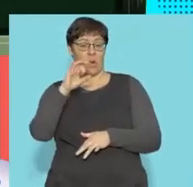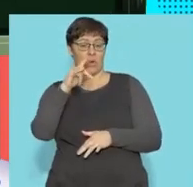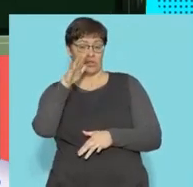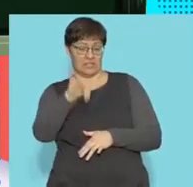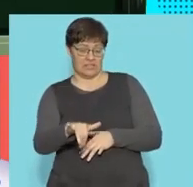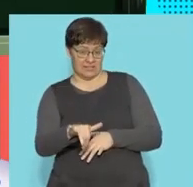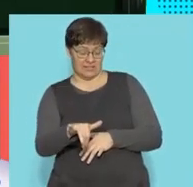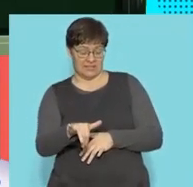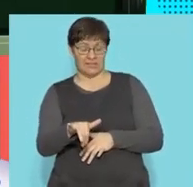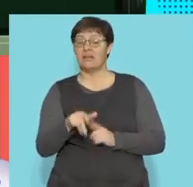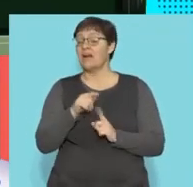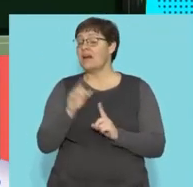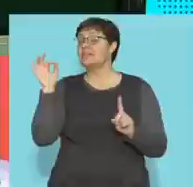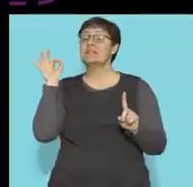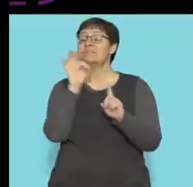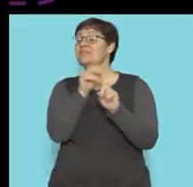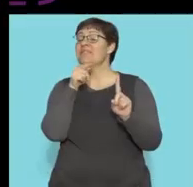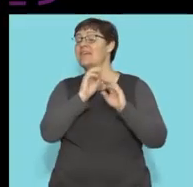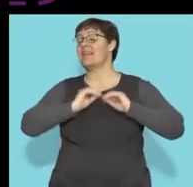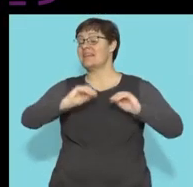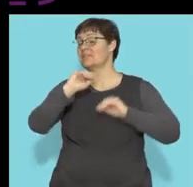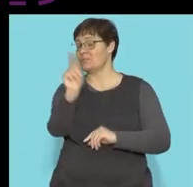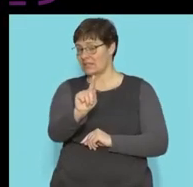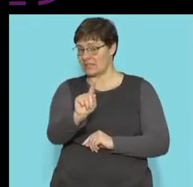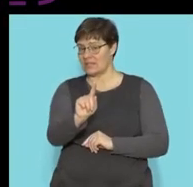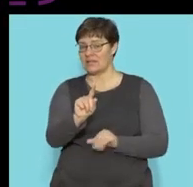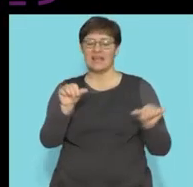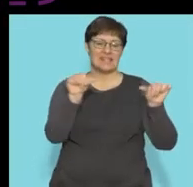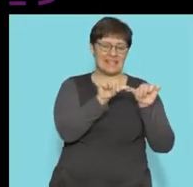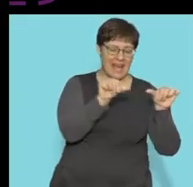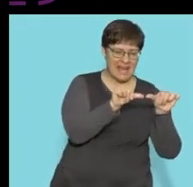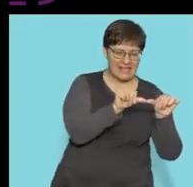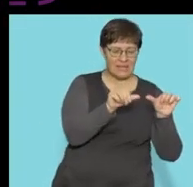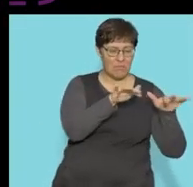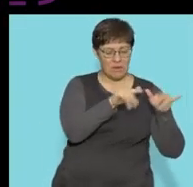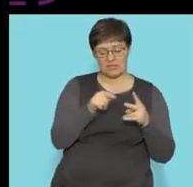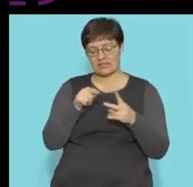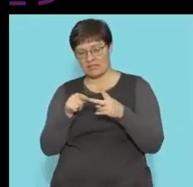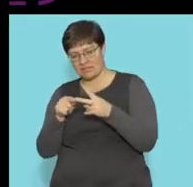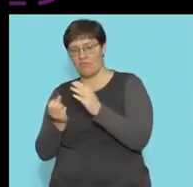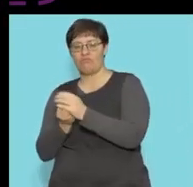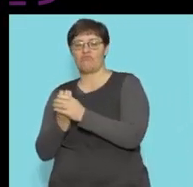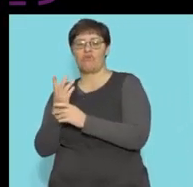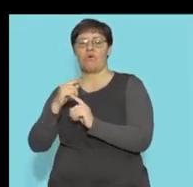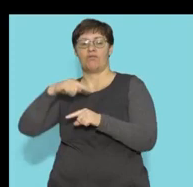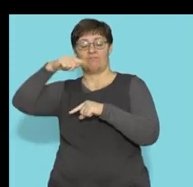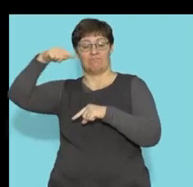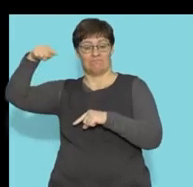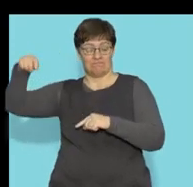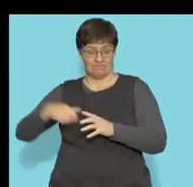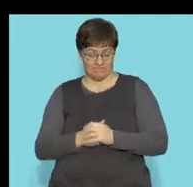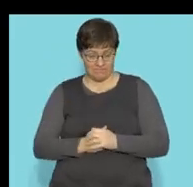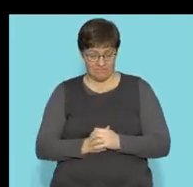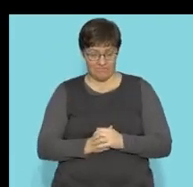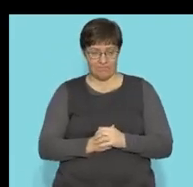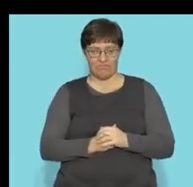ecology, in particular in this lesson, population sizes and population growth curves.